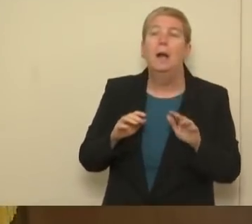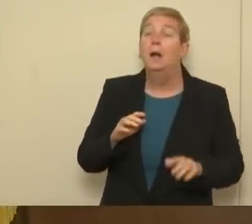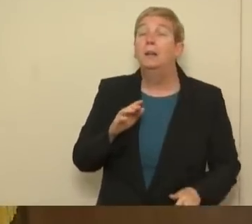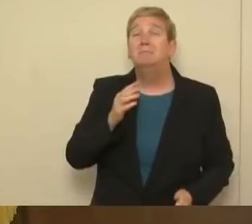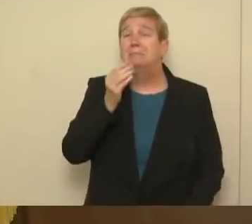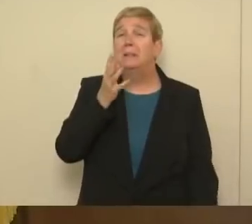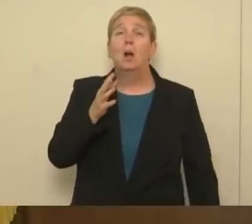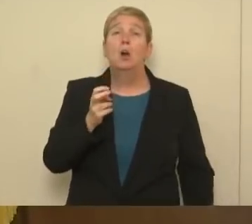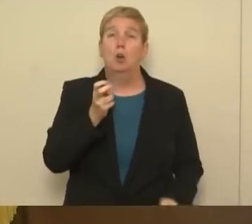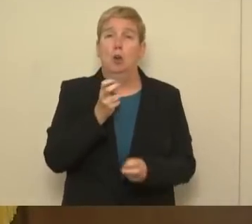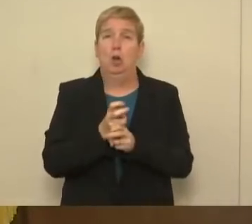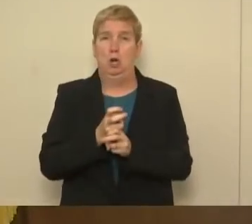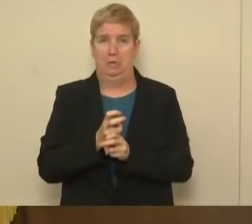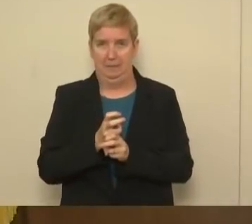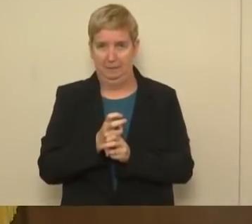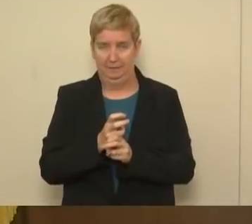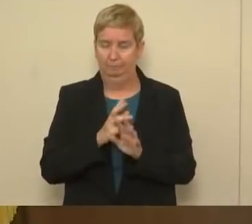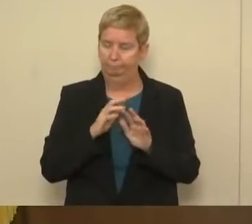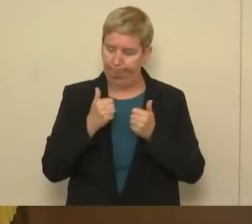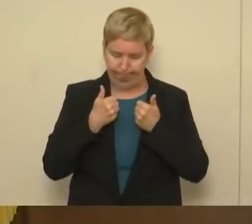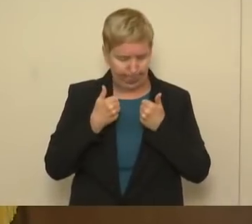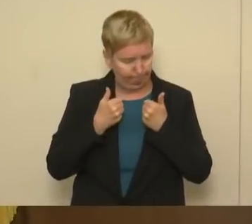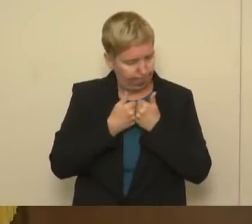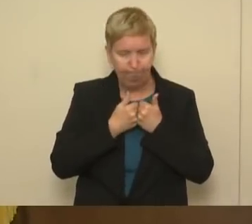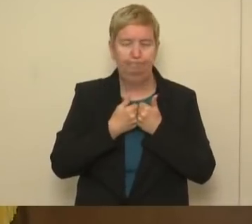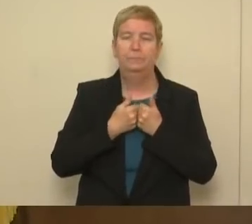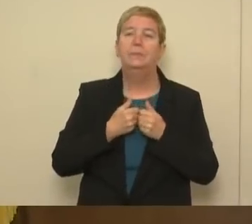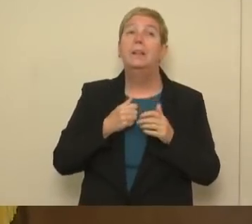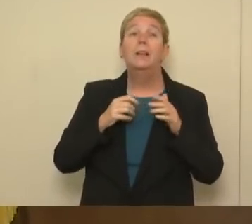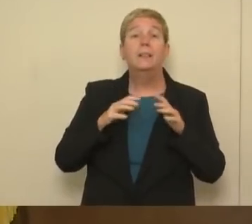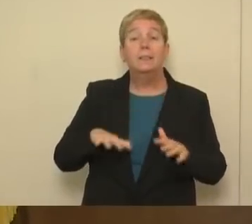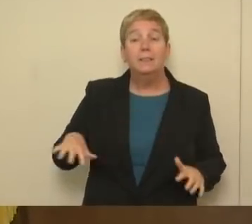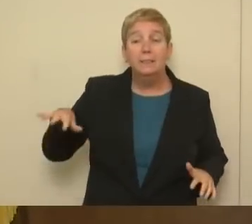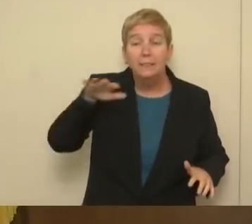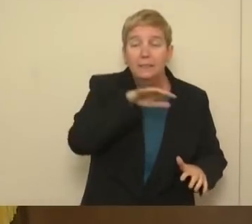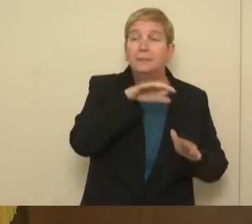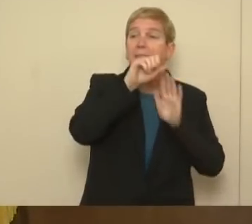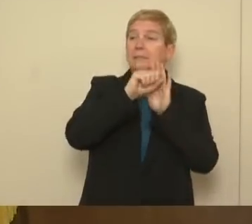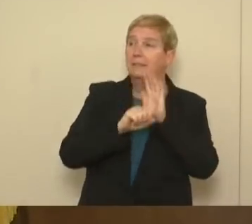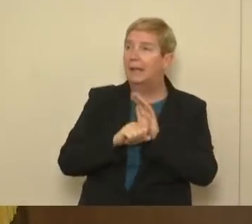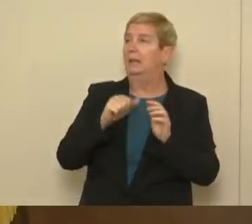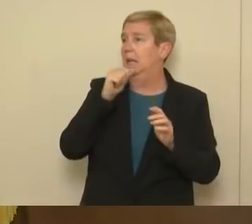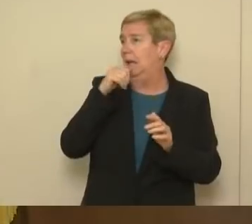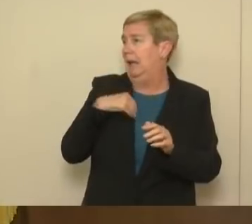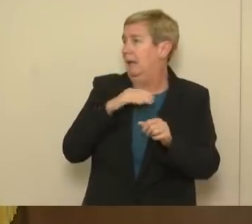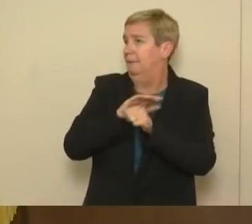that. The state does not have adequate connectivity, broadband,